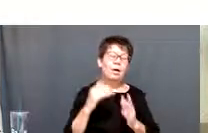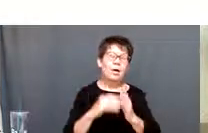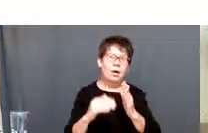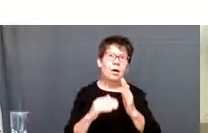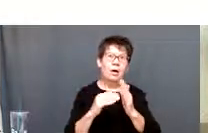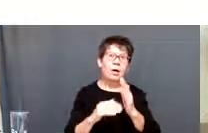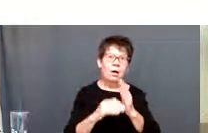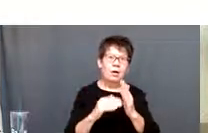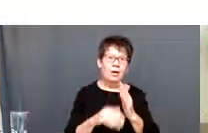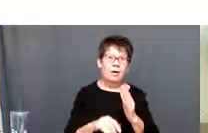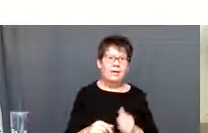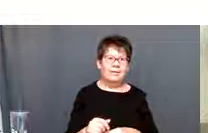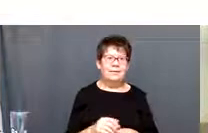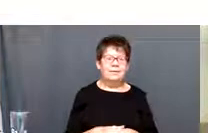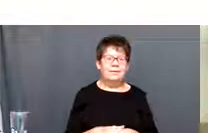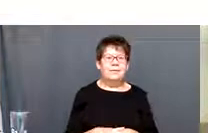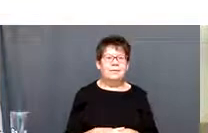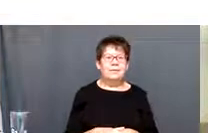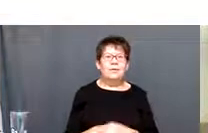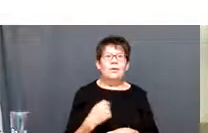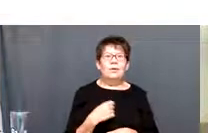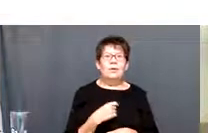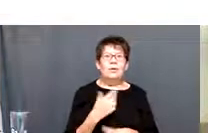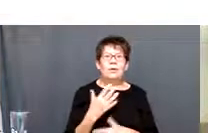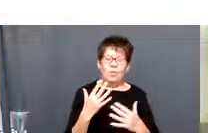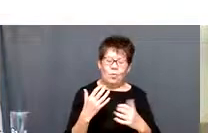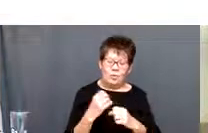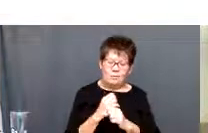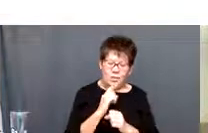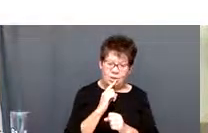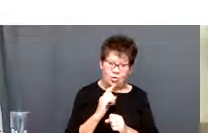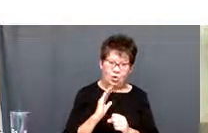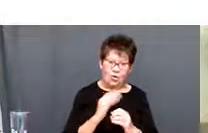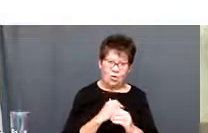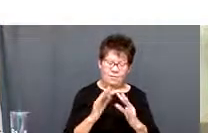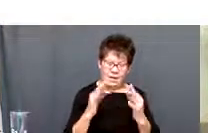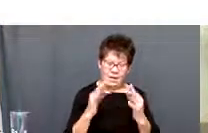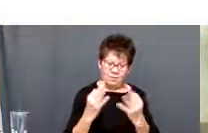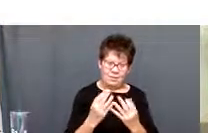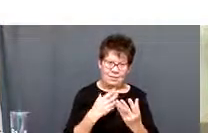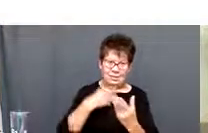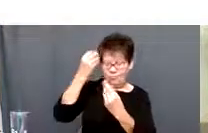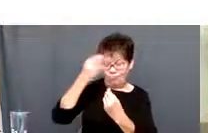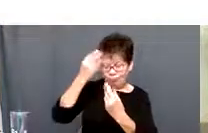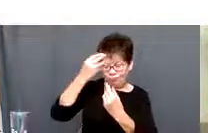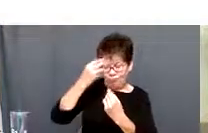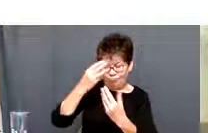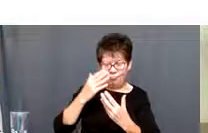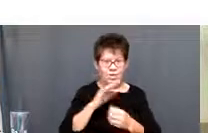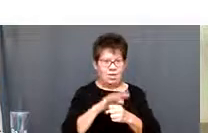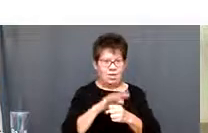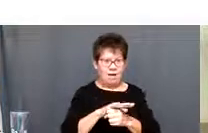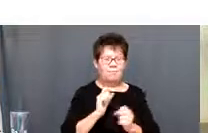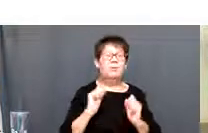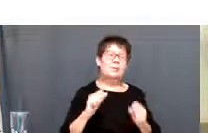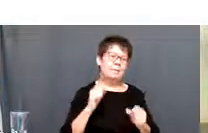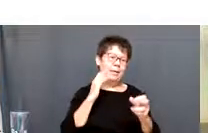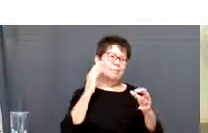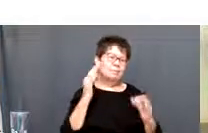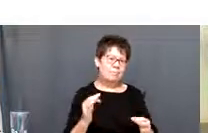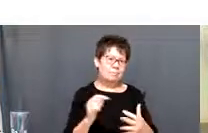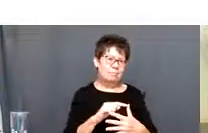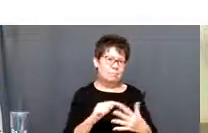be the first, it won't be the last. We really want to make sure our families have informed decisions when it comes to making these choices. So you will have